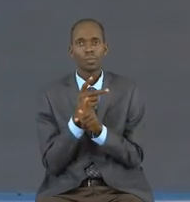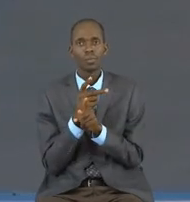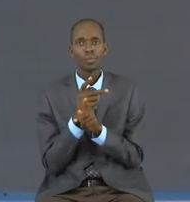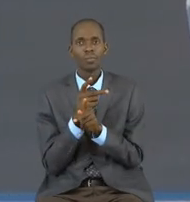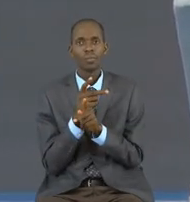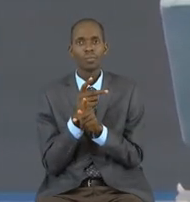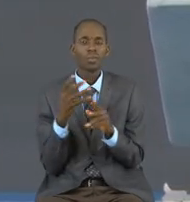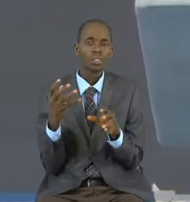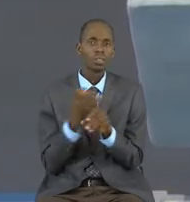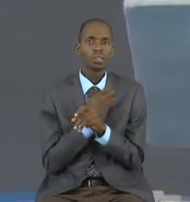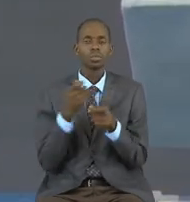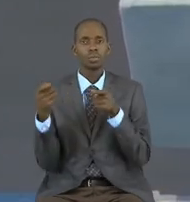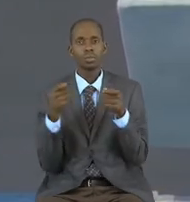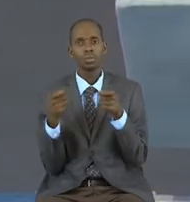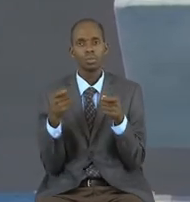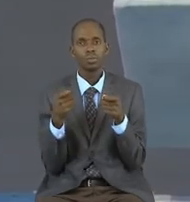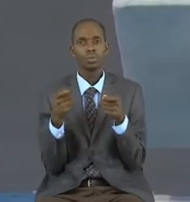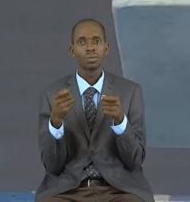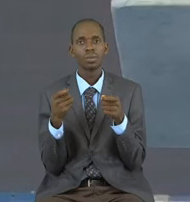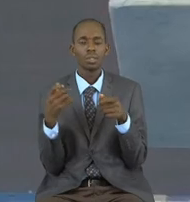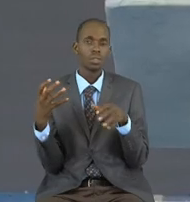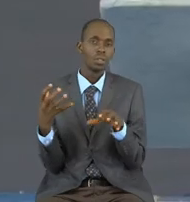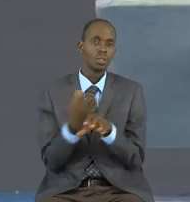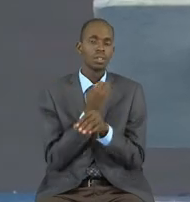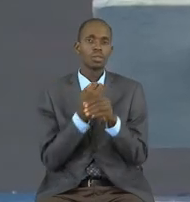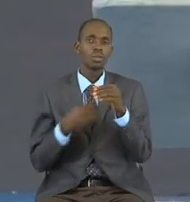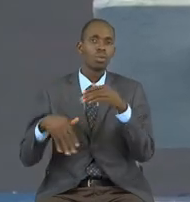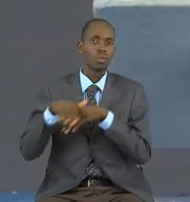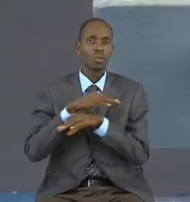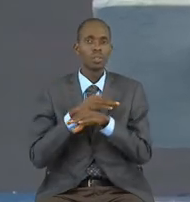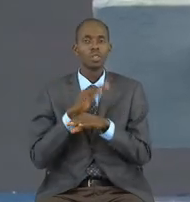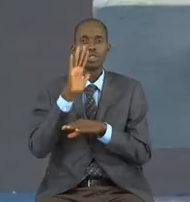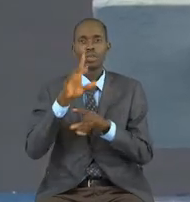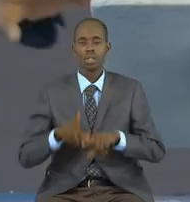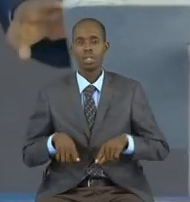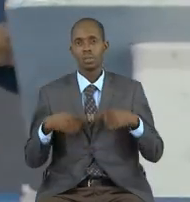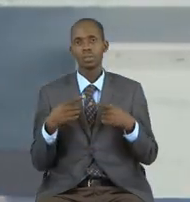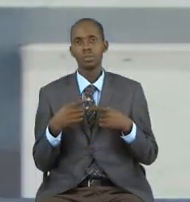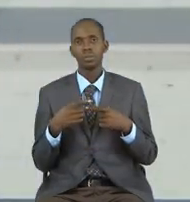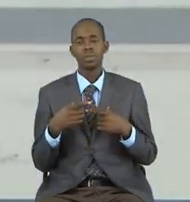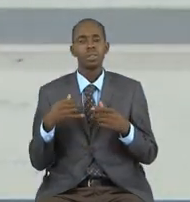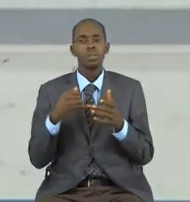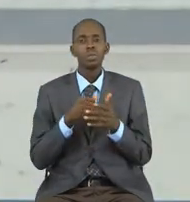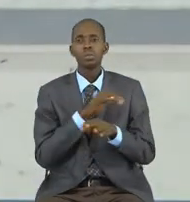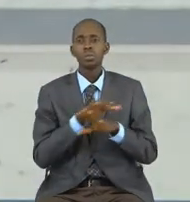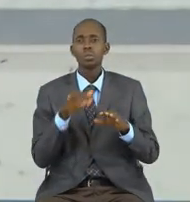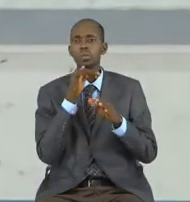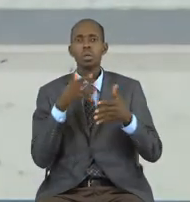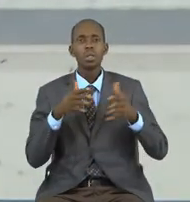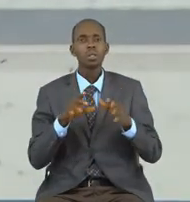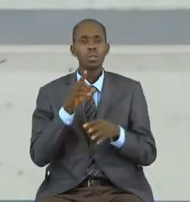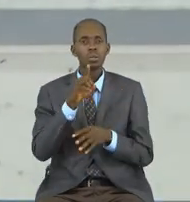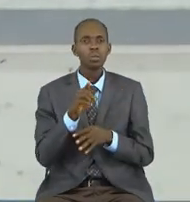takes control, takes over your life, it doesn't allow you to only